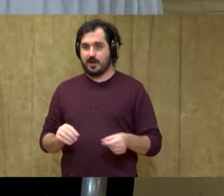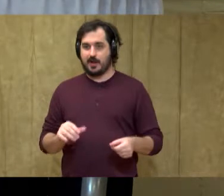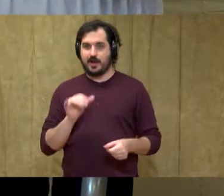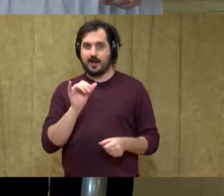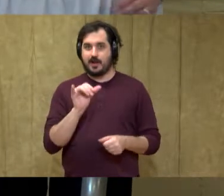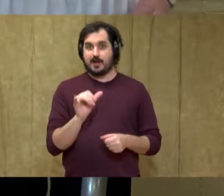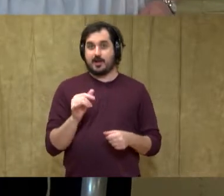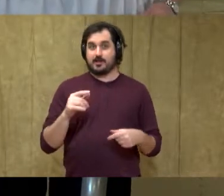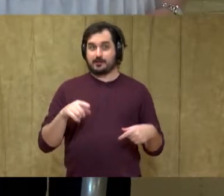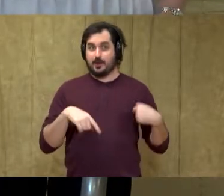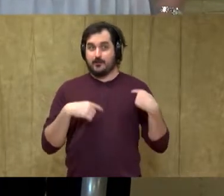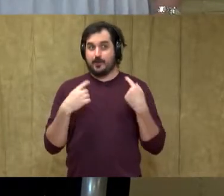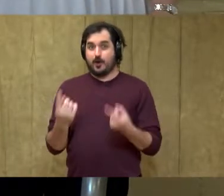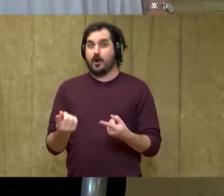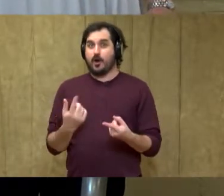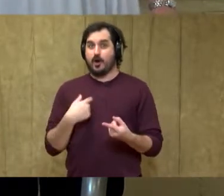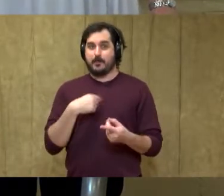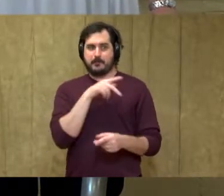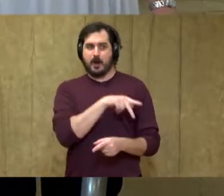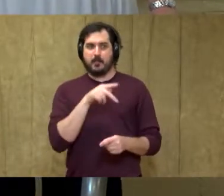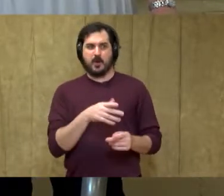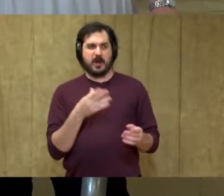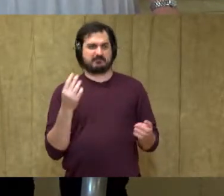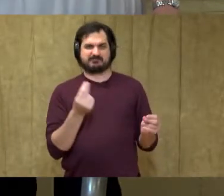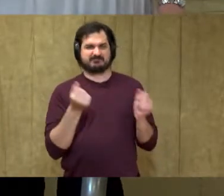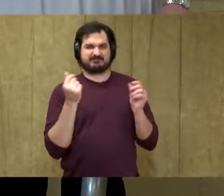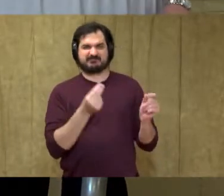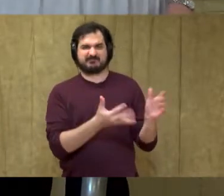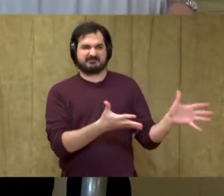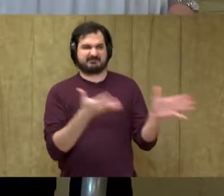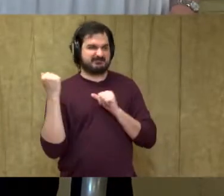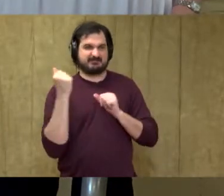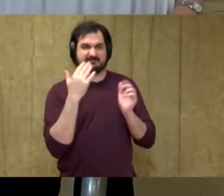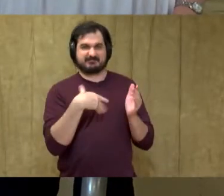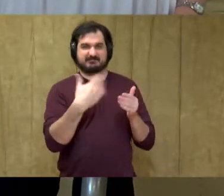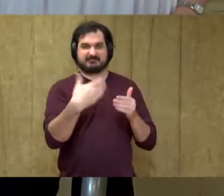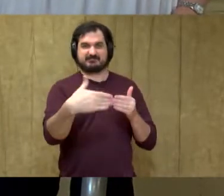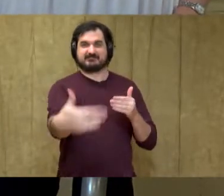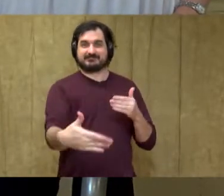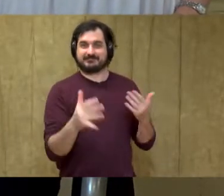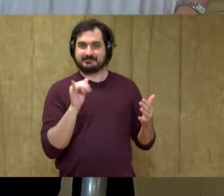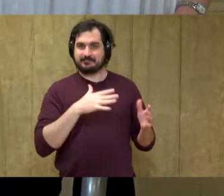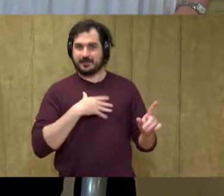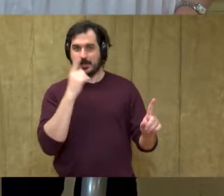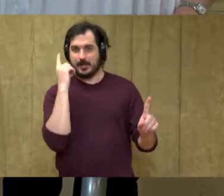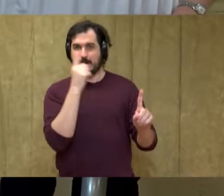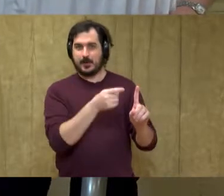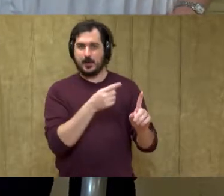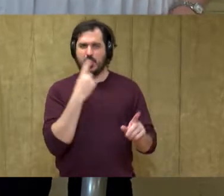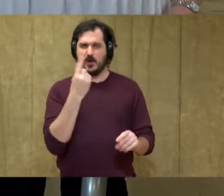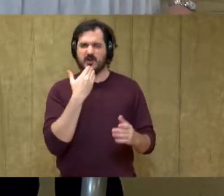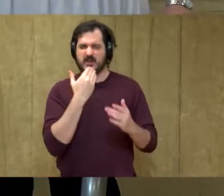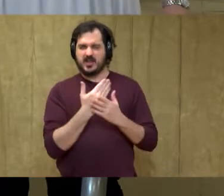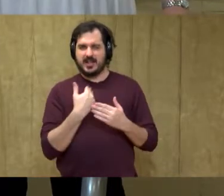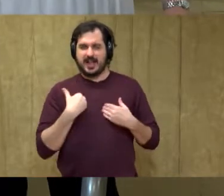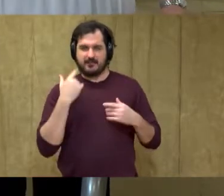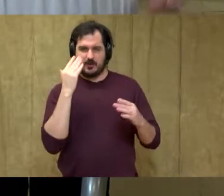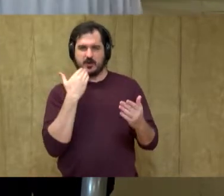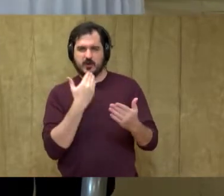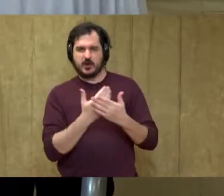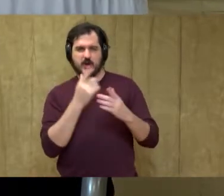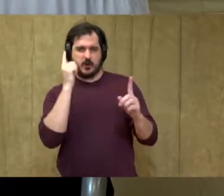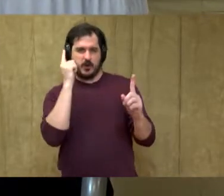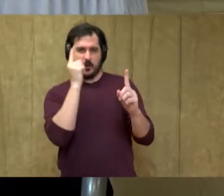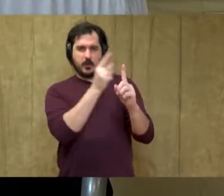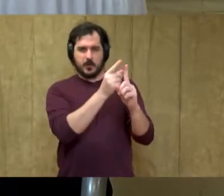I'm getting through this PowerPoint. See, that was my goal. It's always good to have a good goal in mind, boys and girls. This